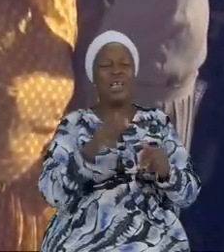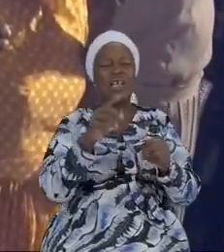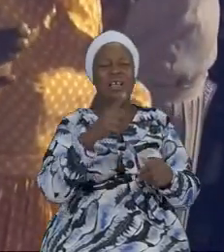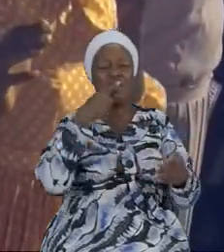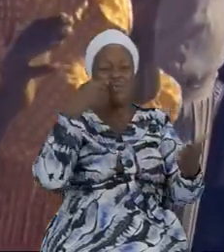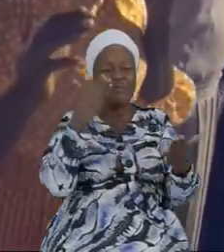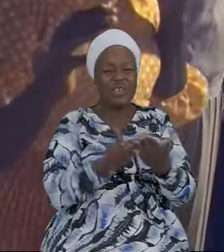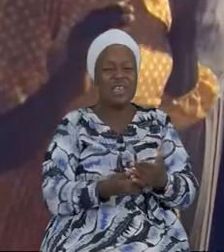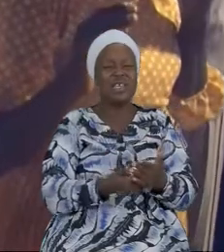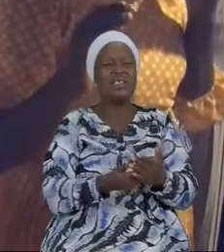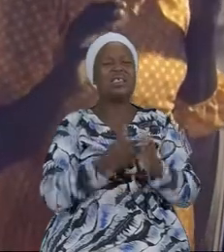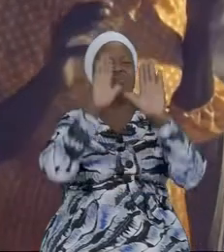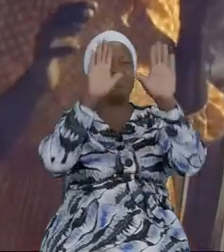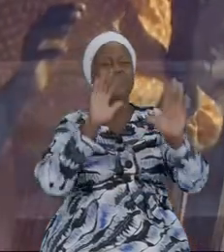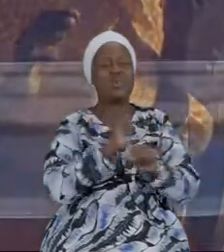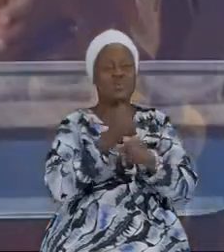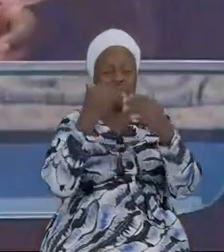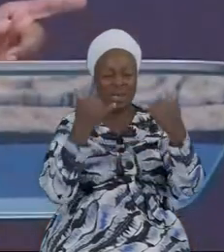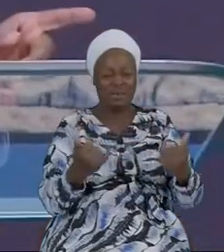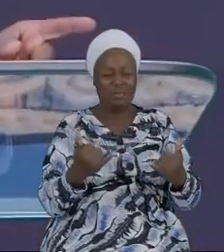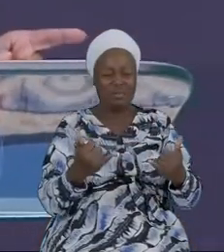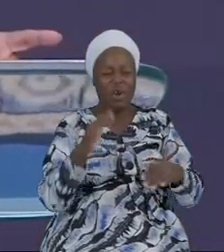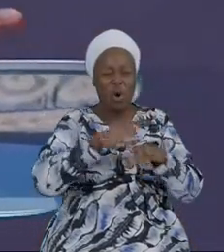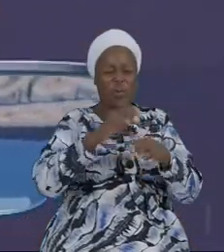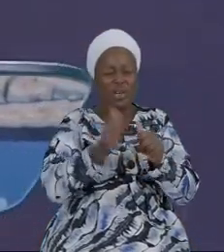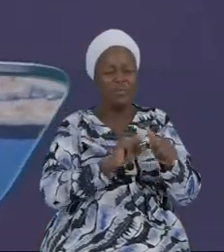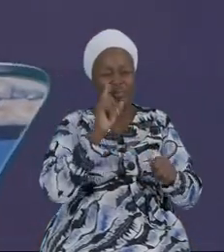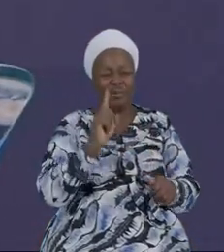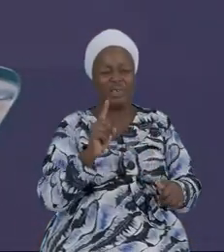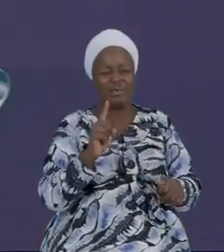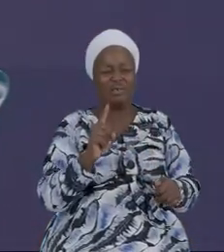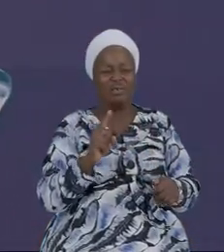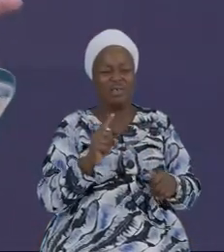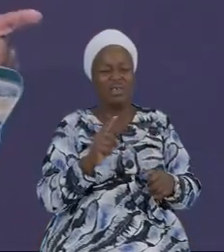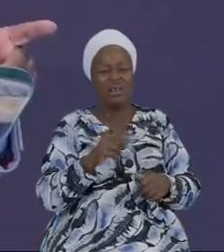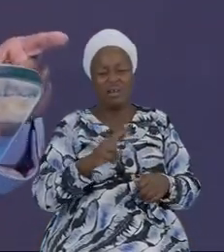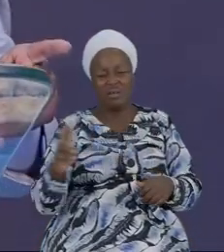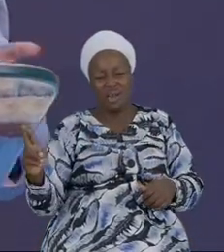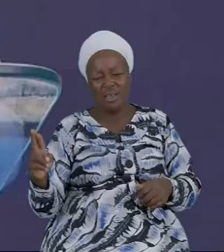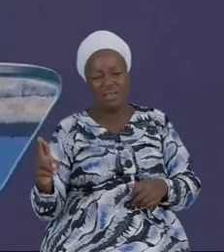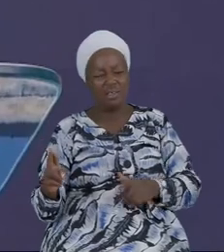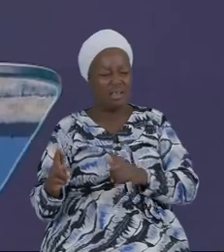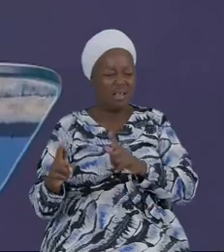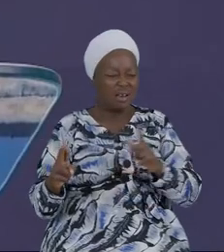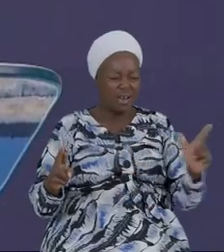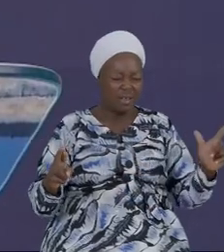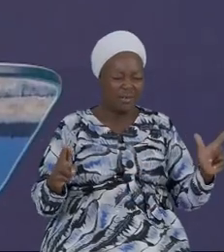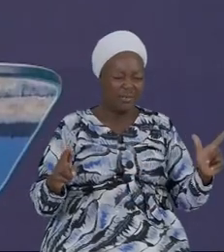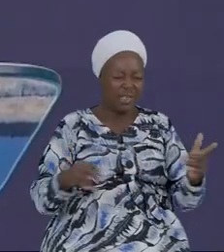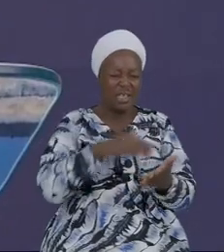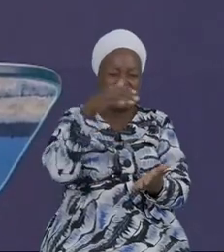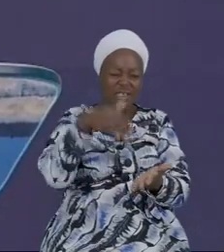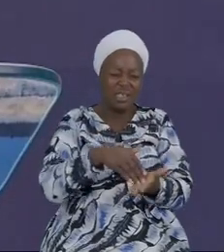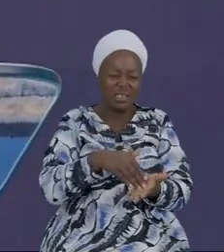Evident miracle now. Upon everyone. Right, left,